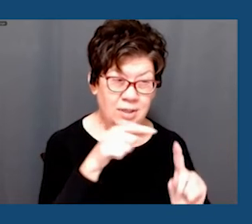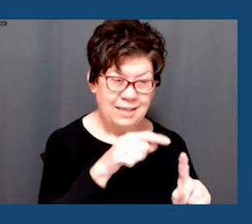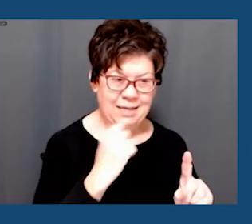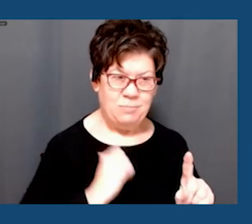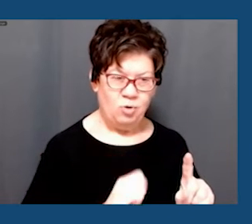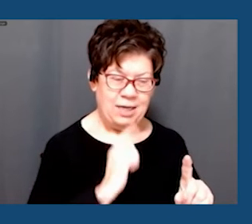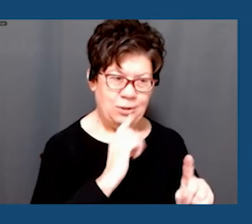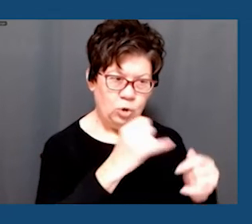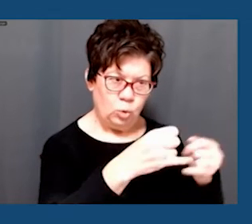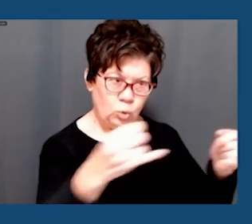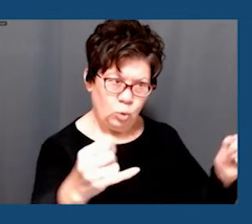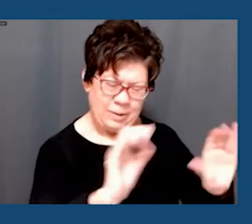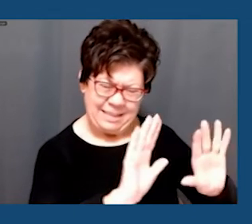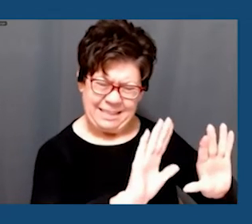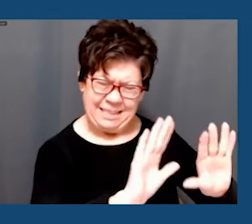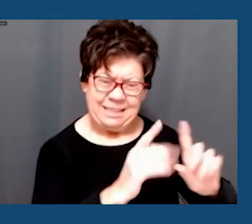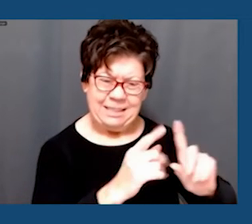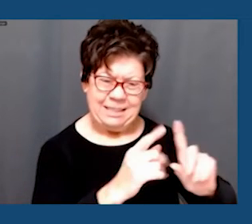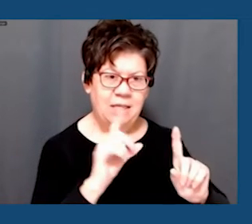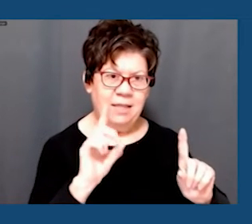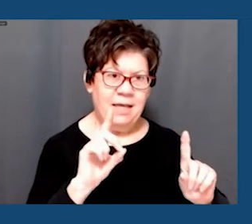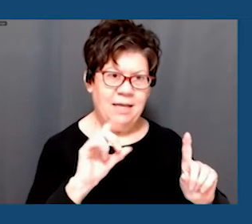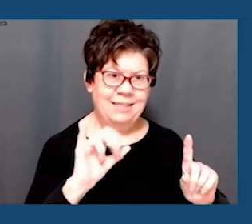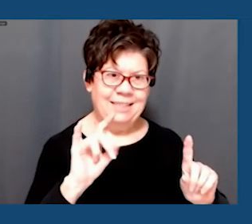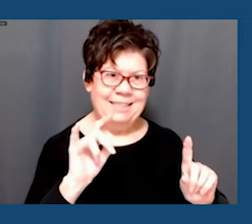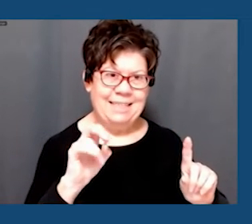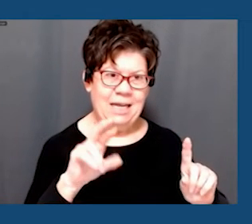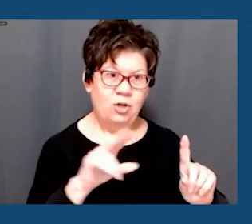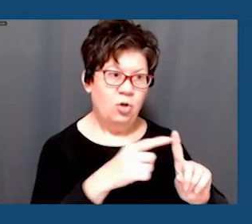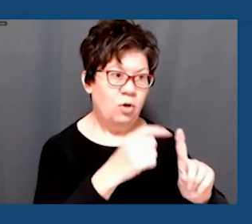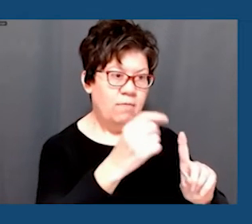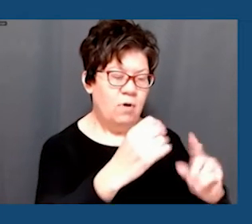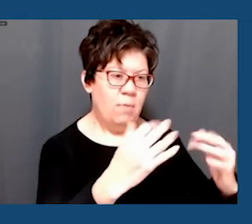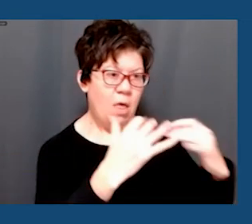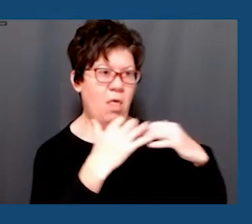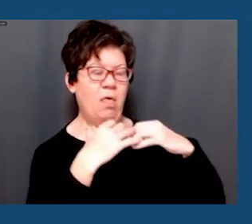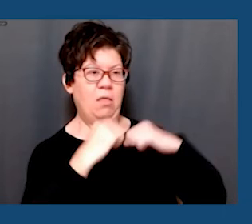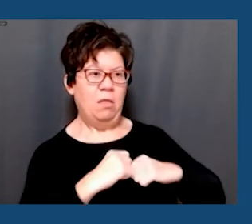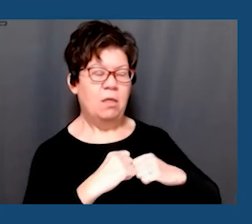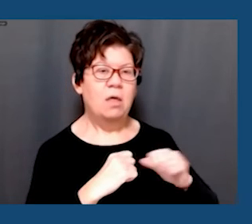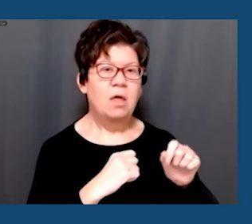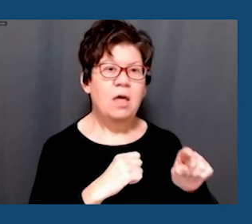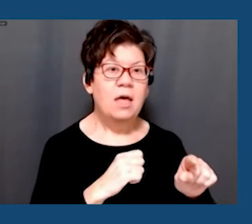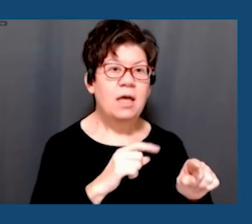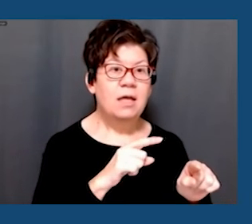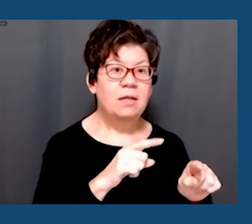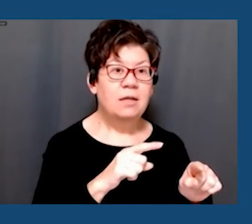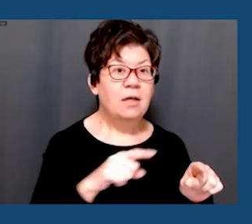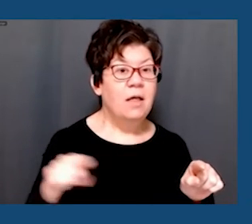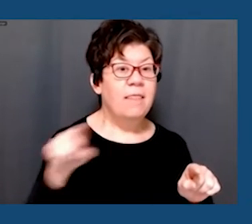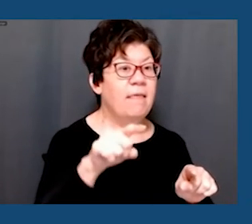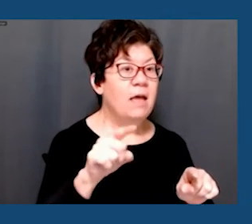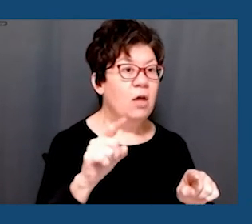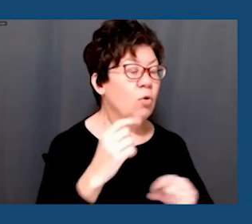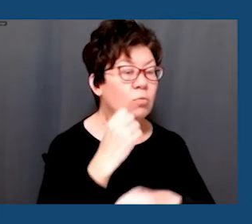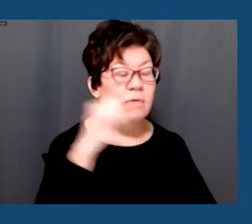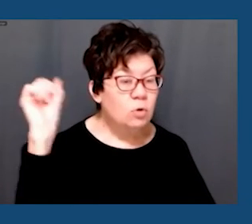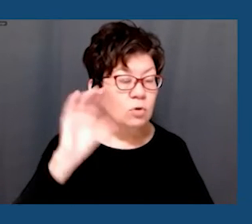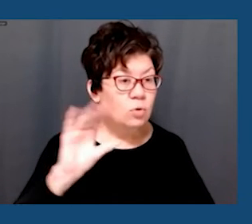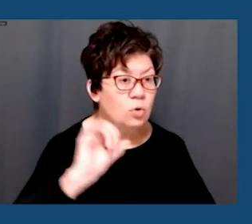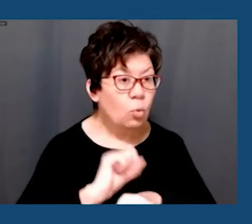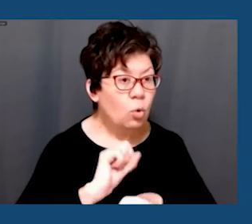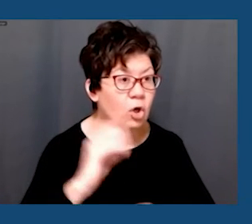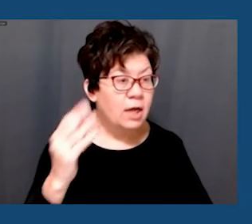line against a dictator from moving into Ukraine and beyond, and the fact that they will refuse to do their job and provide support to Israel as we